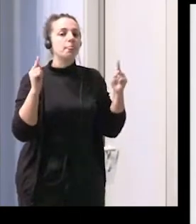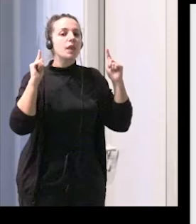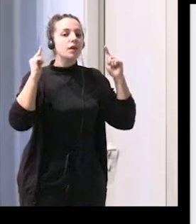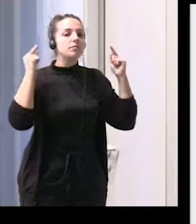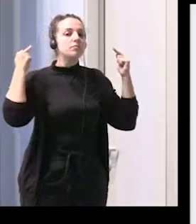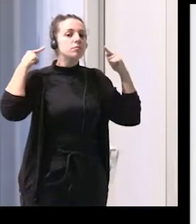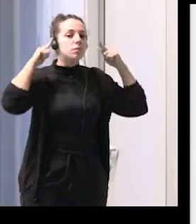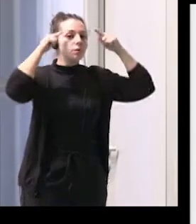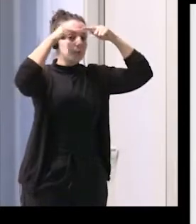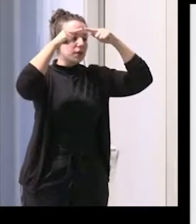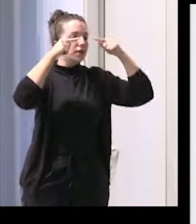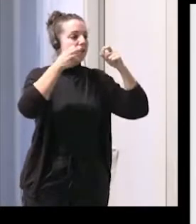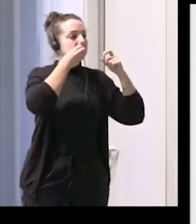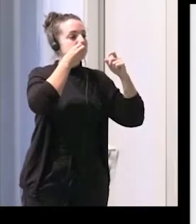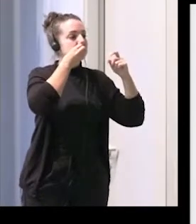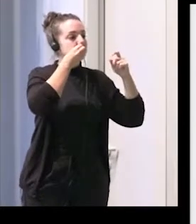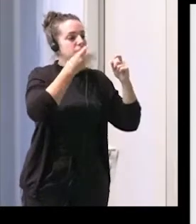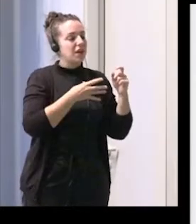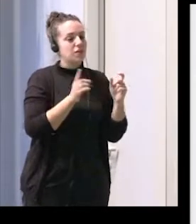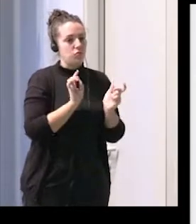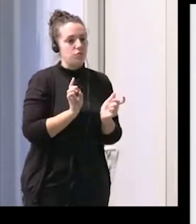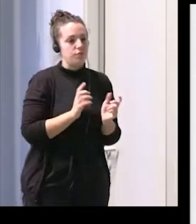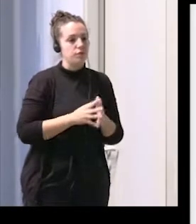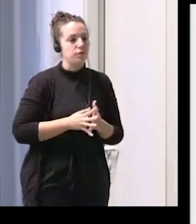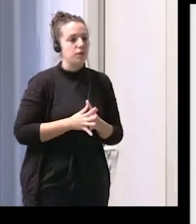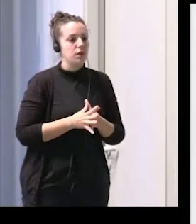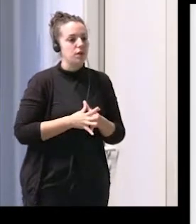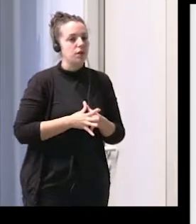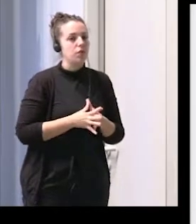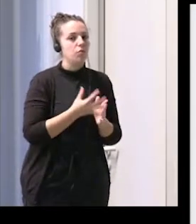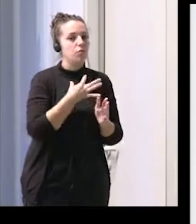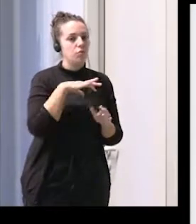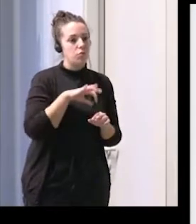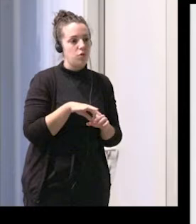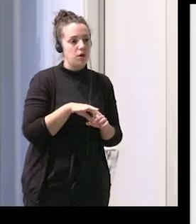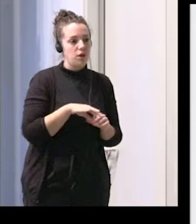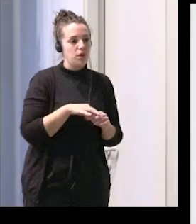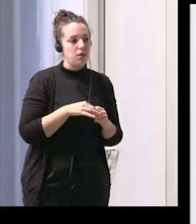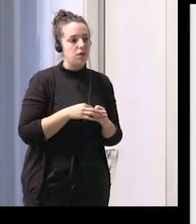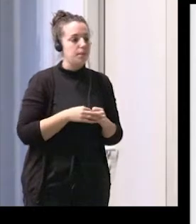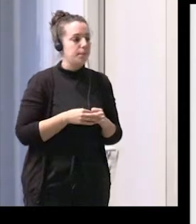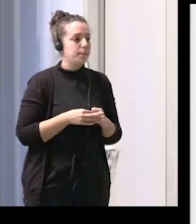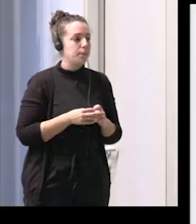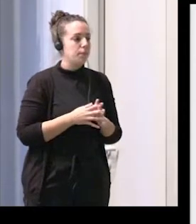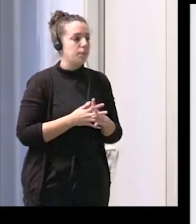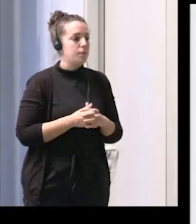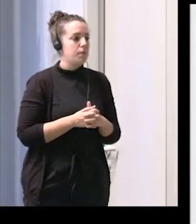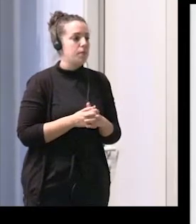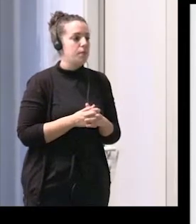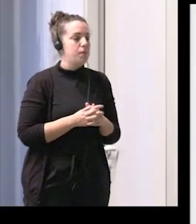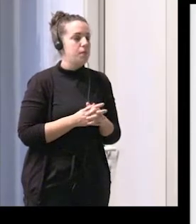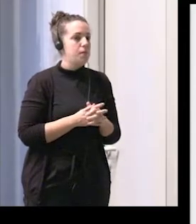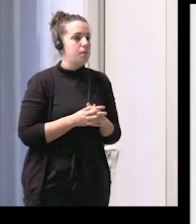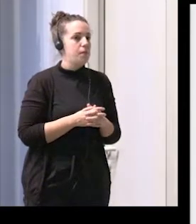these mismatches that would create or maintain asymmetries between the 2 ears? It may